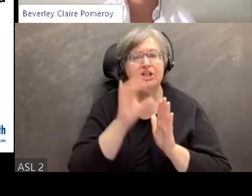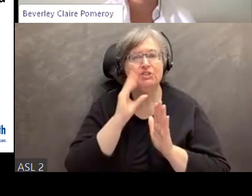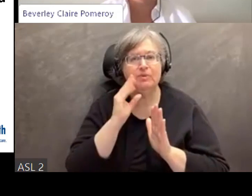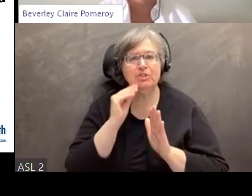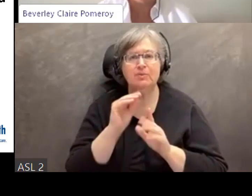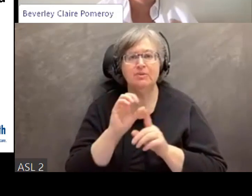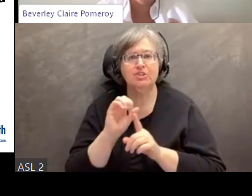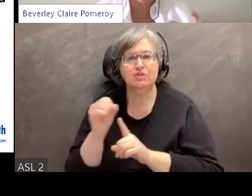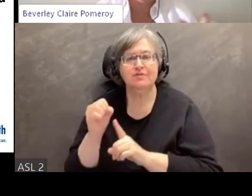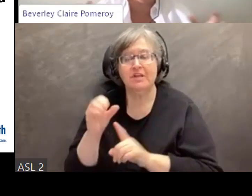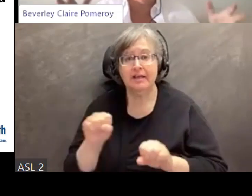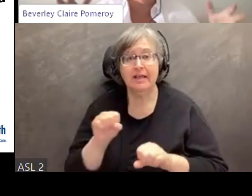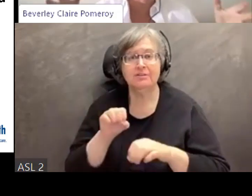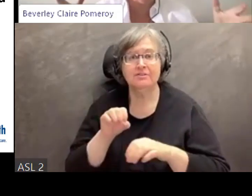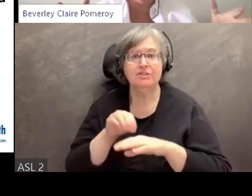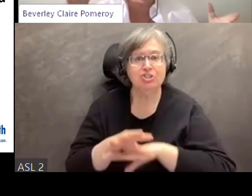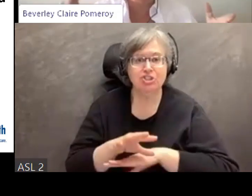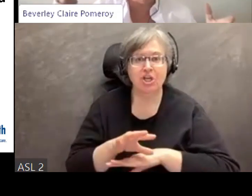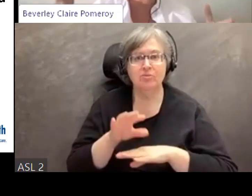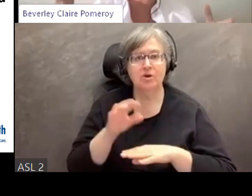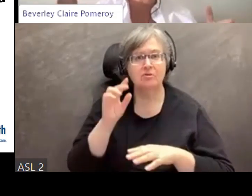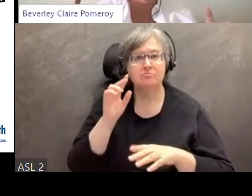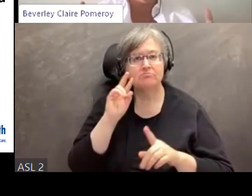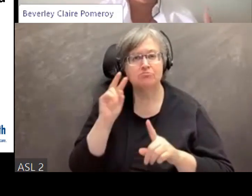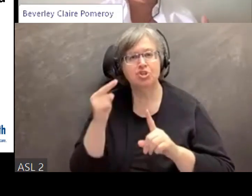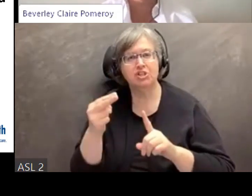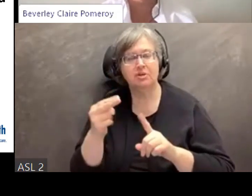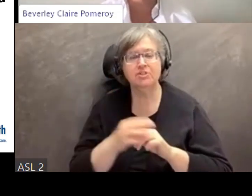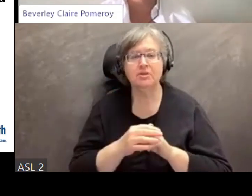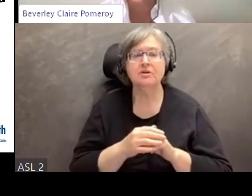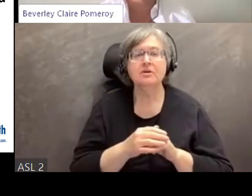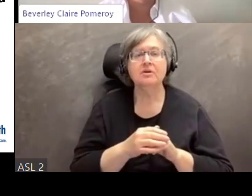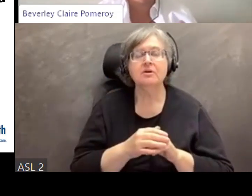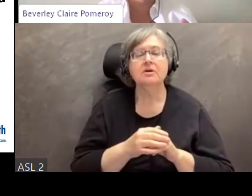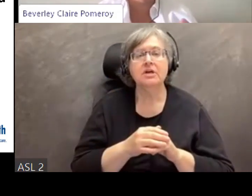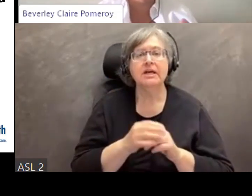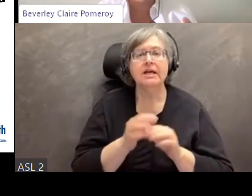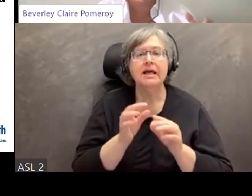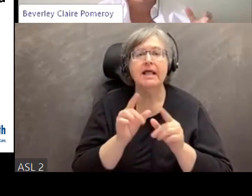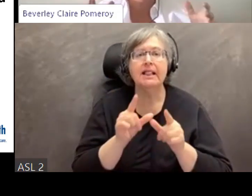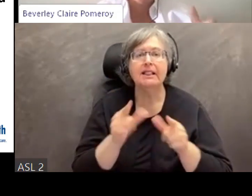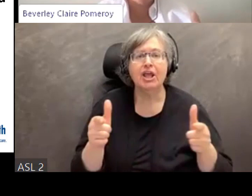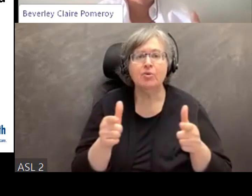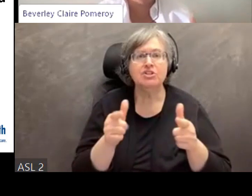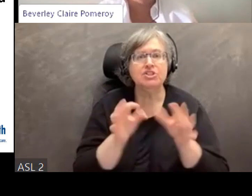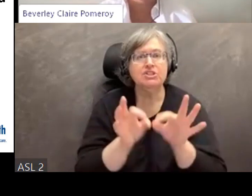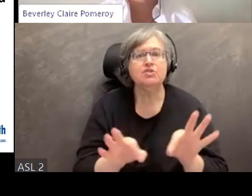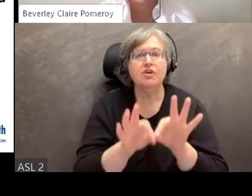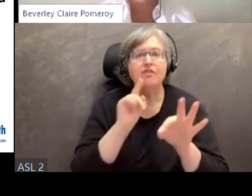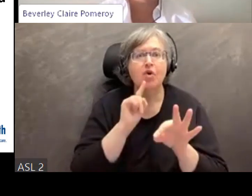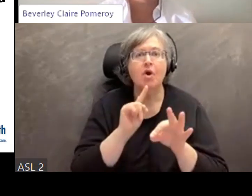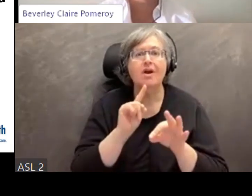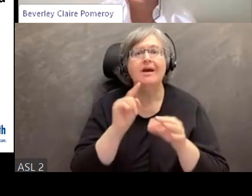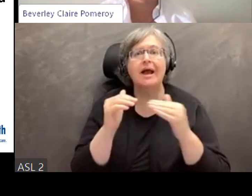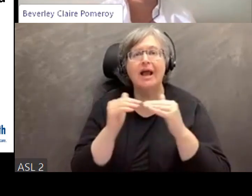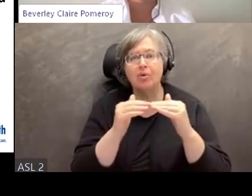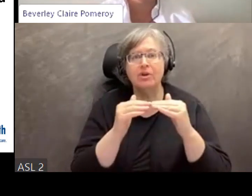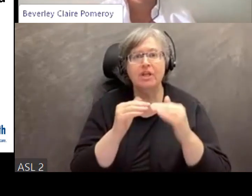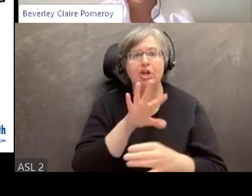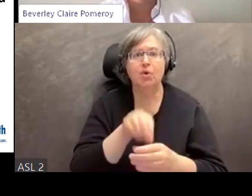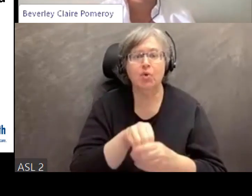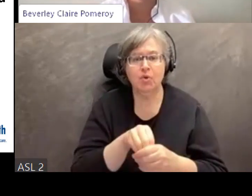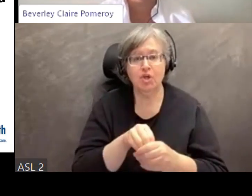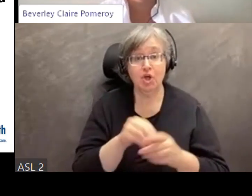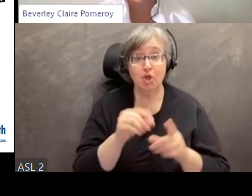and circumstances we know can shape perceptions. We saw that when Marika was talking. Language is integral to equity and inclusion. And as the